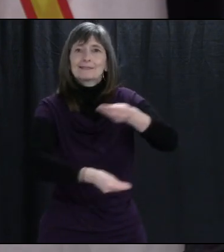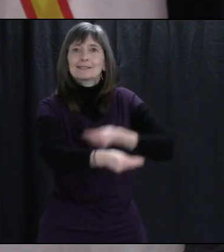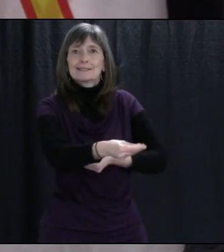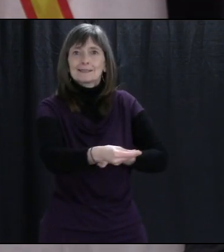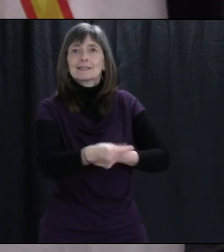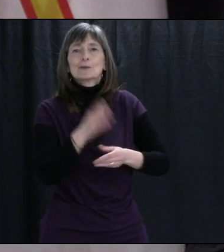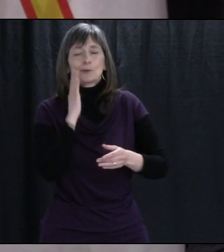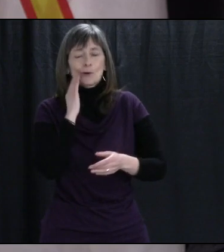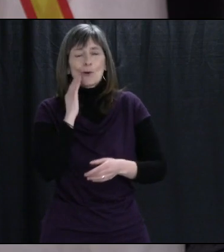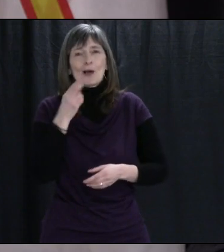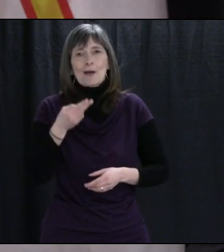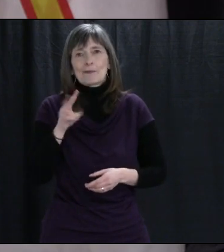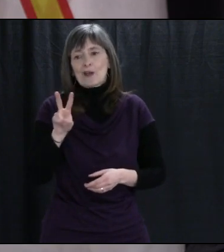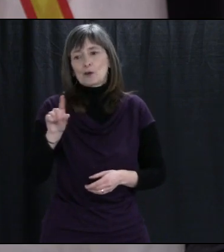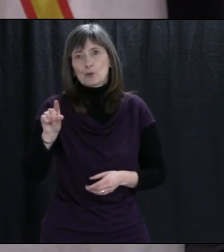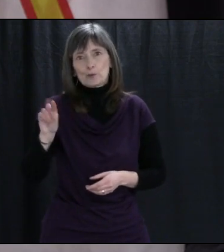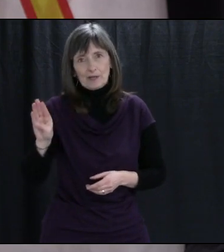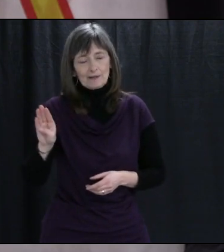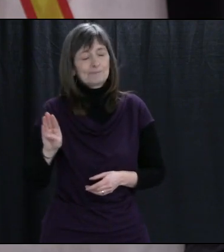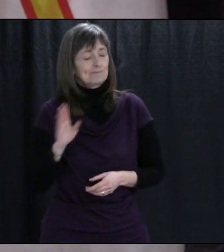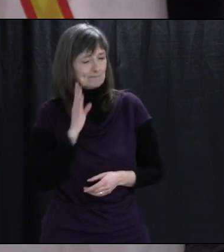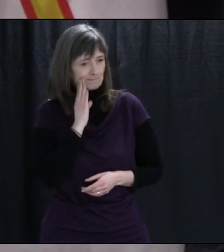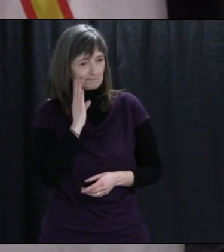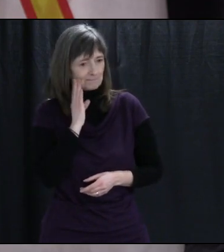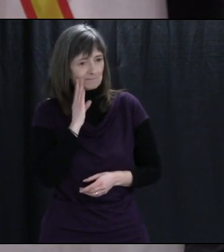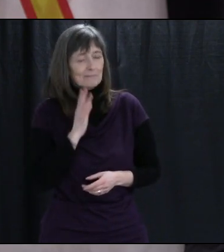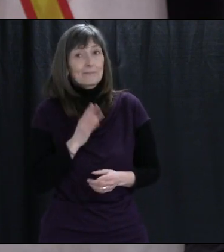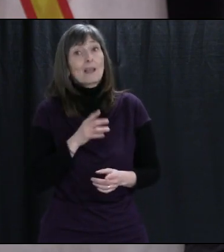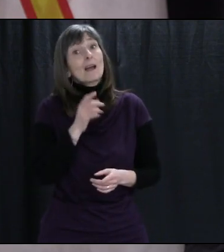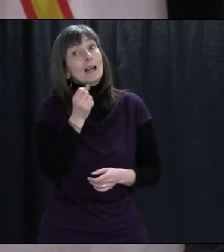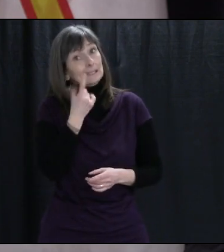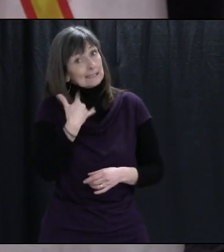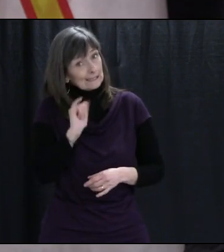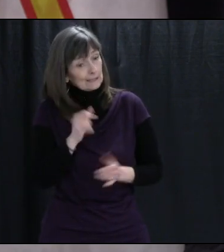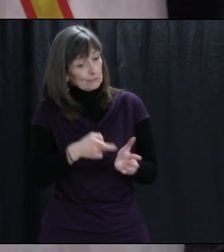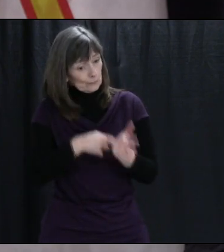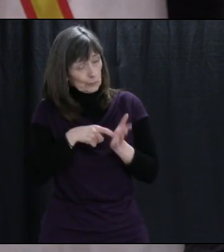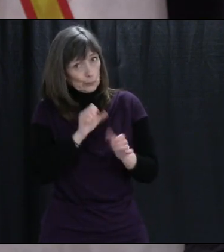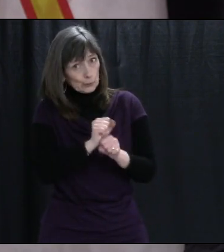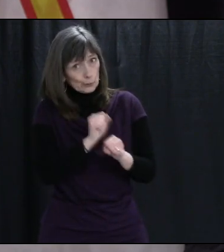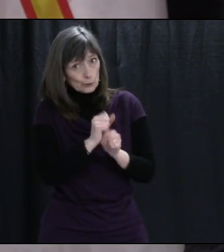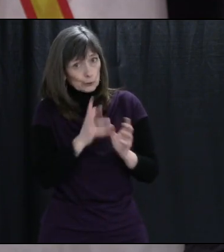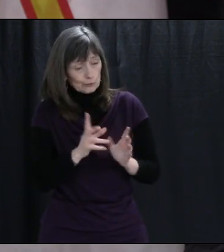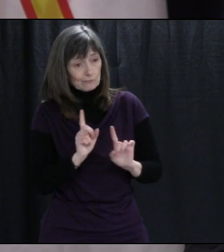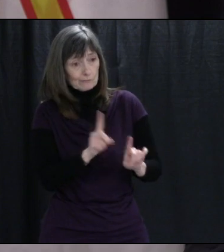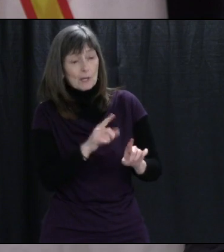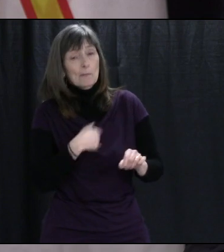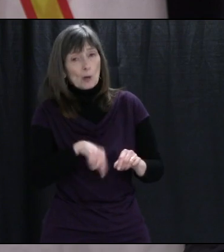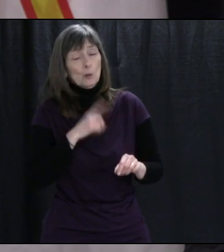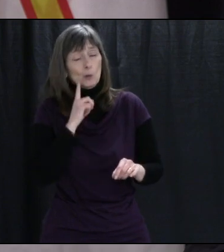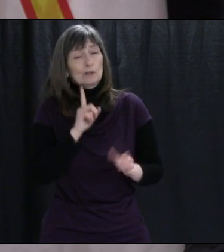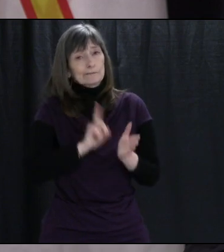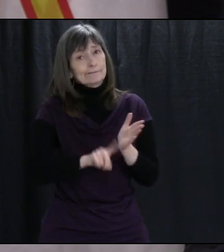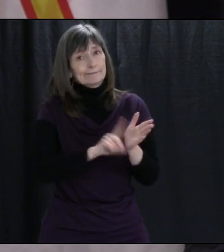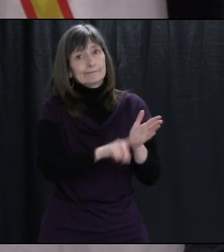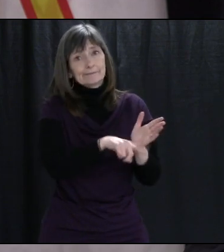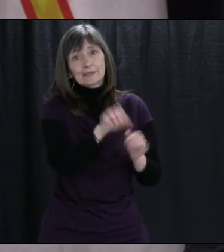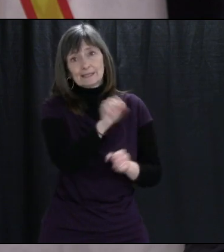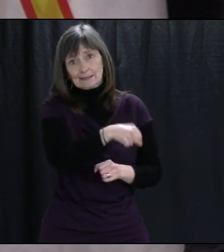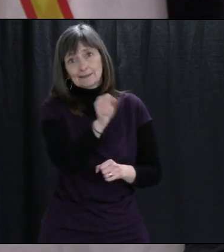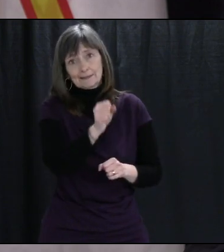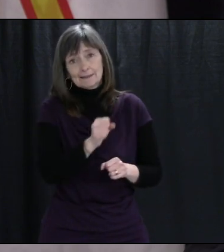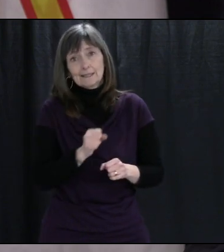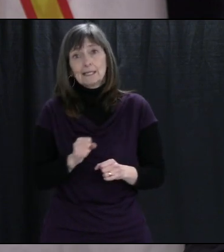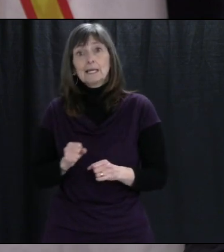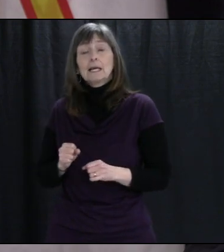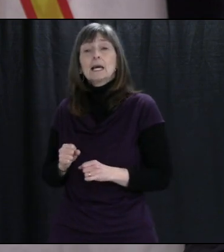today. We're on top of that now. And keep in mind, these are for essential travels only. And so we'll be following up on, even though we do not have